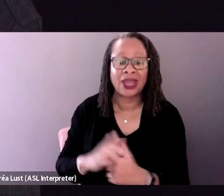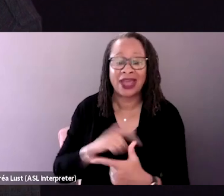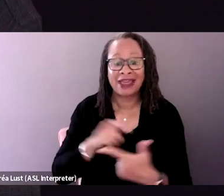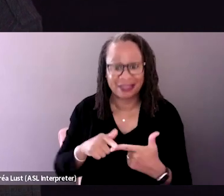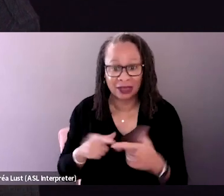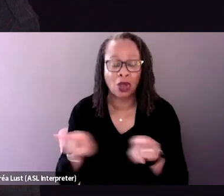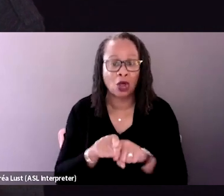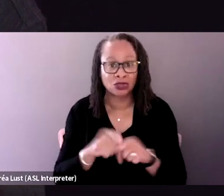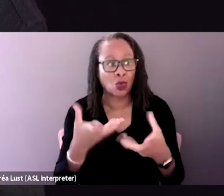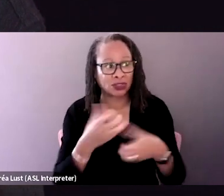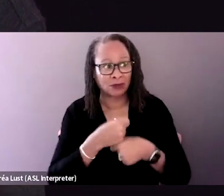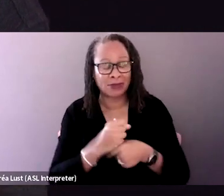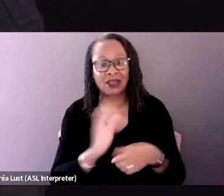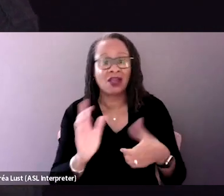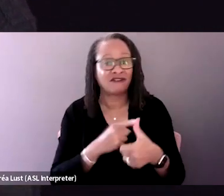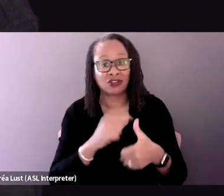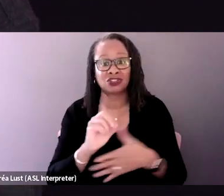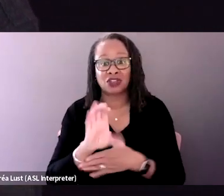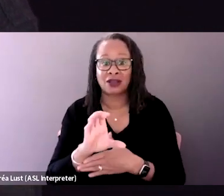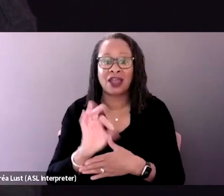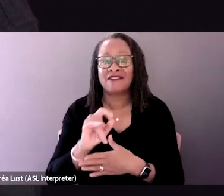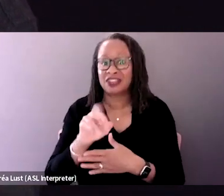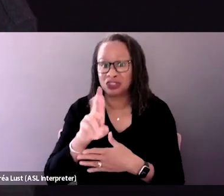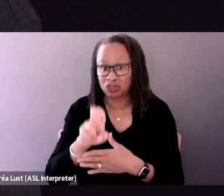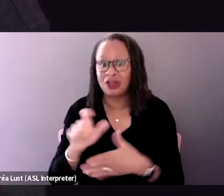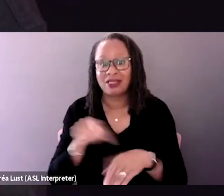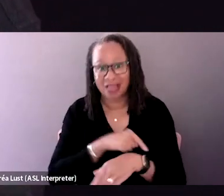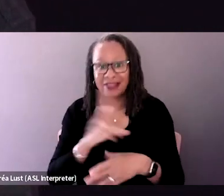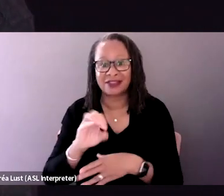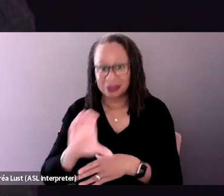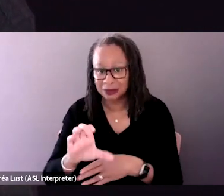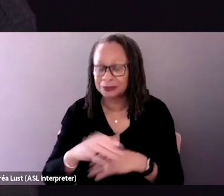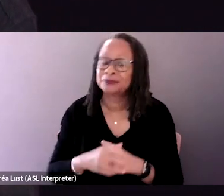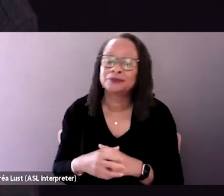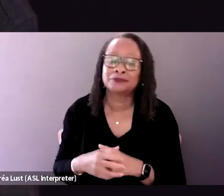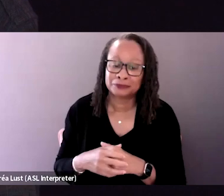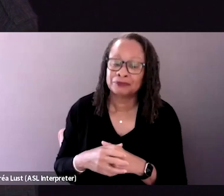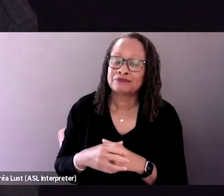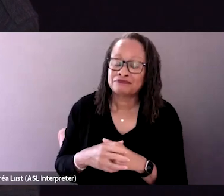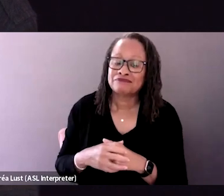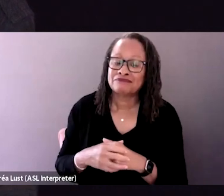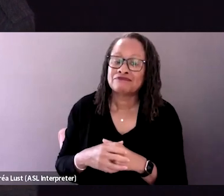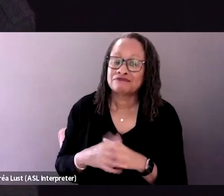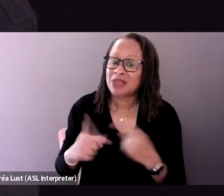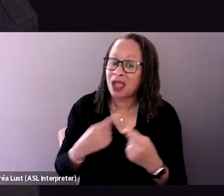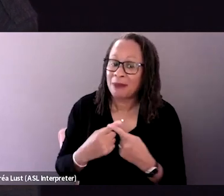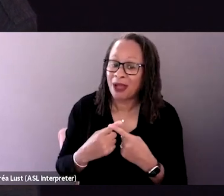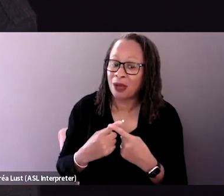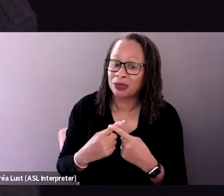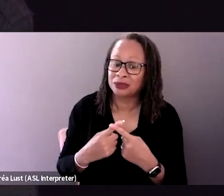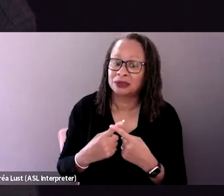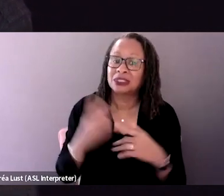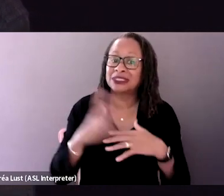want to make her first documentary, and what became our first feature documentary at least, about Indian